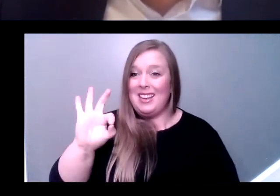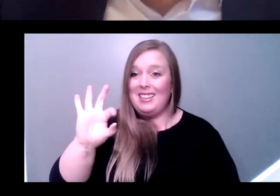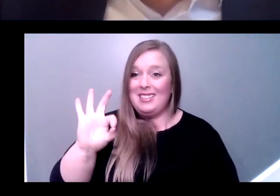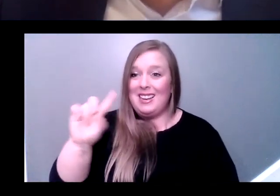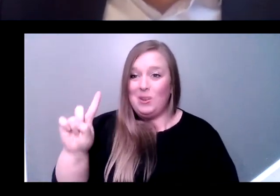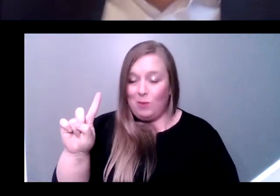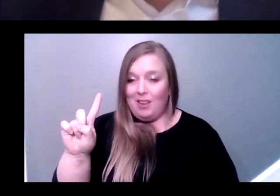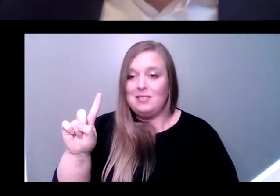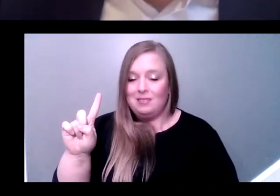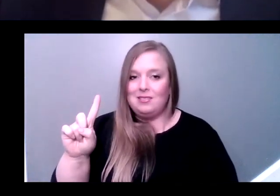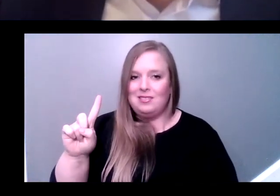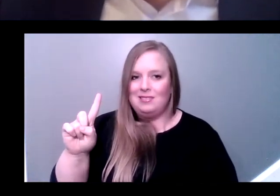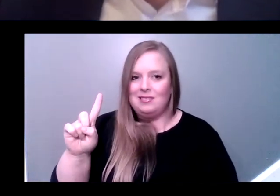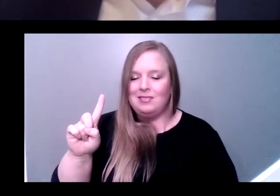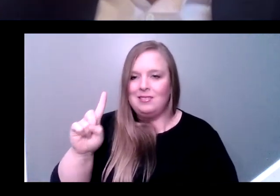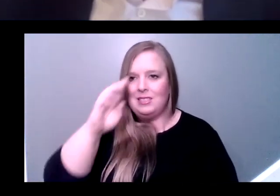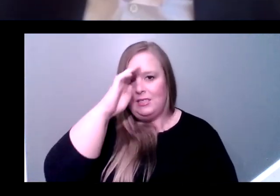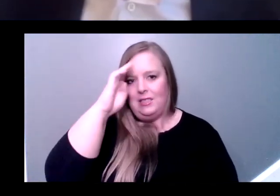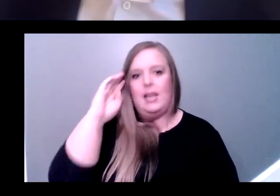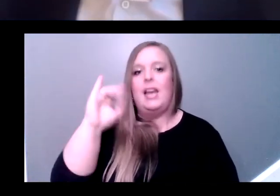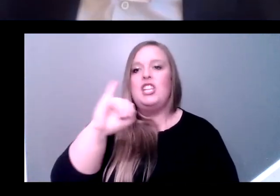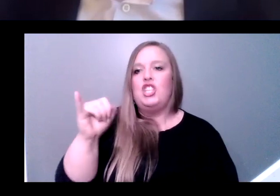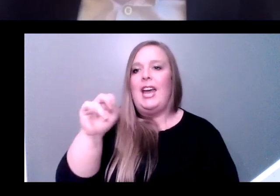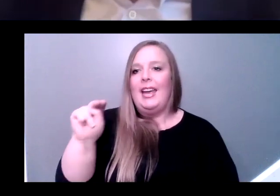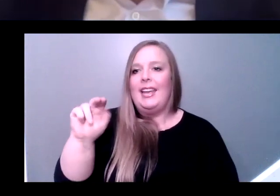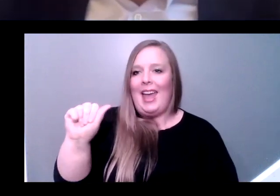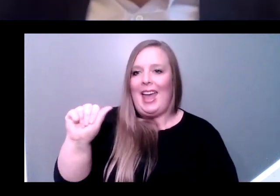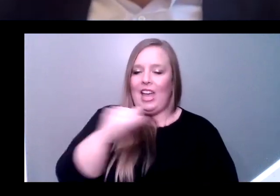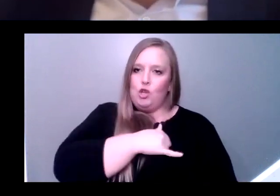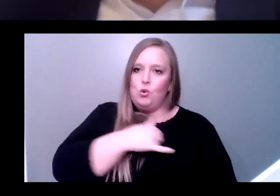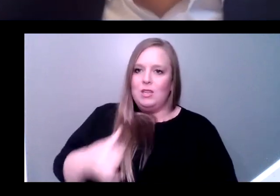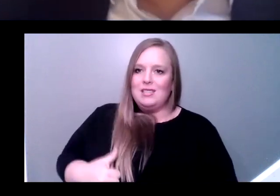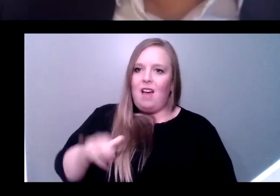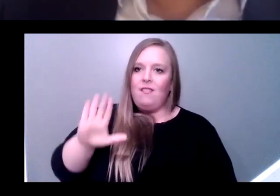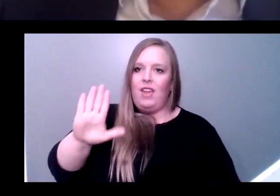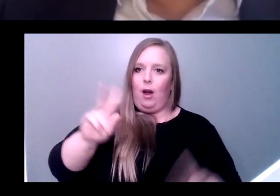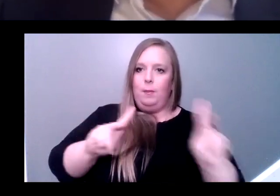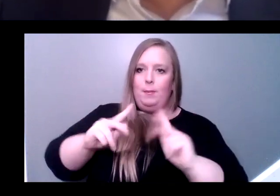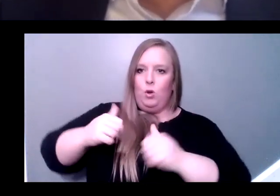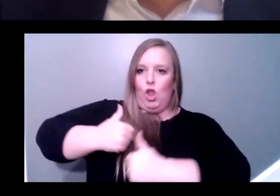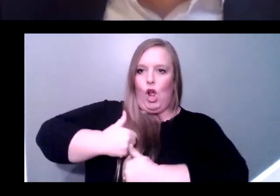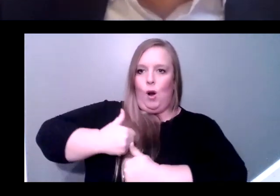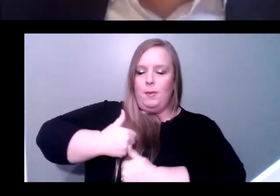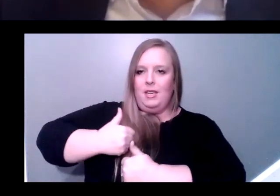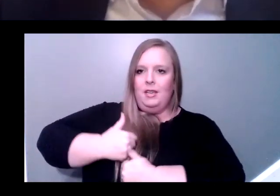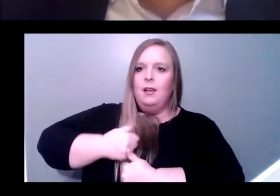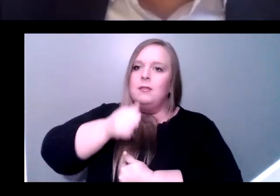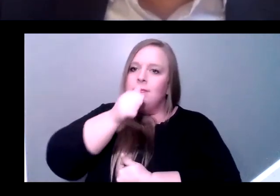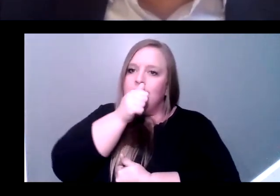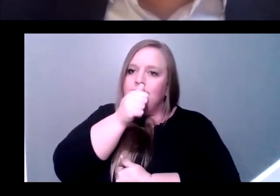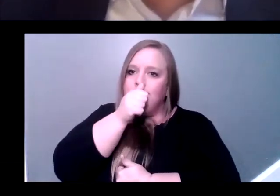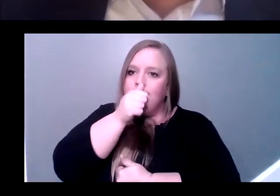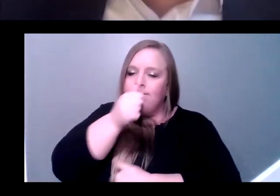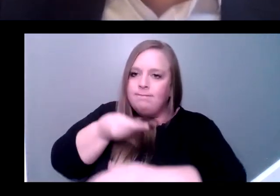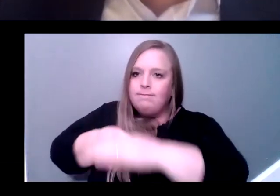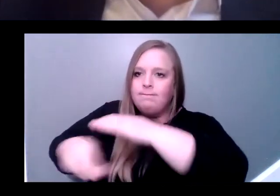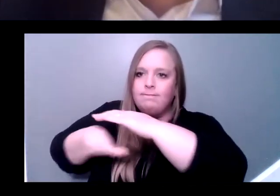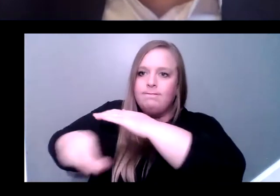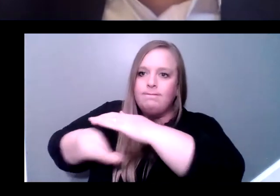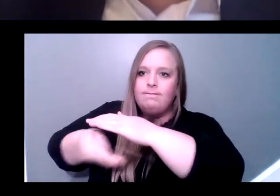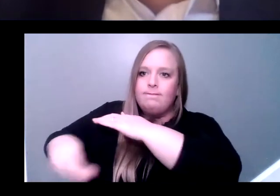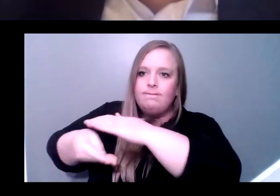Yugoslavia. And Milovic, who was president of Serbia at the time, but really,